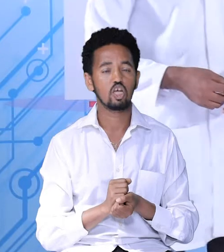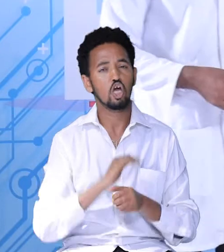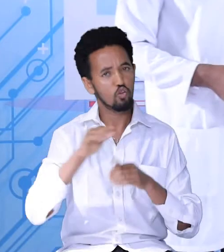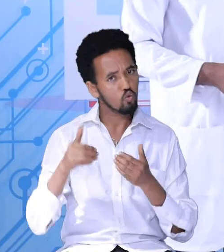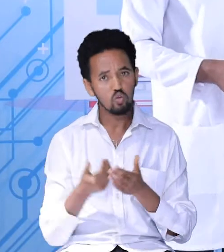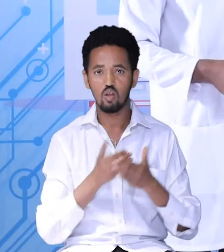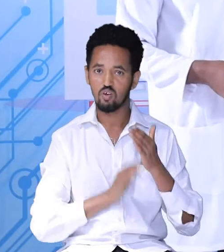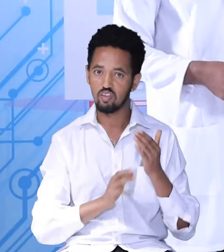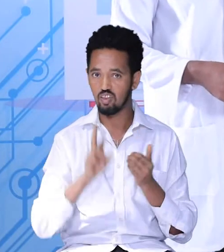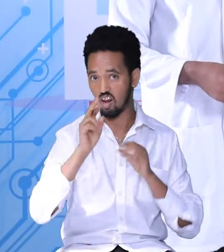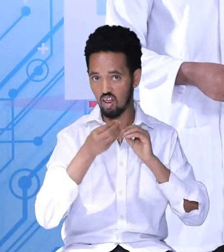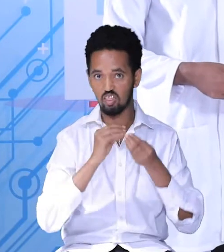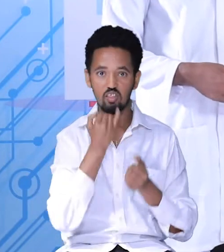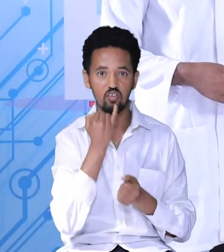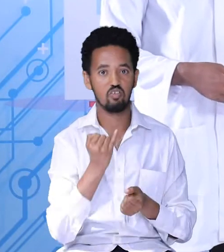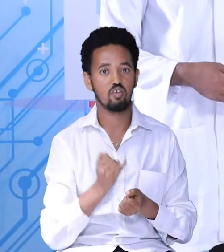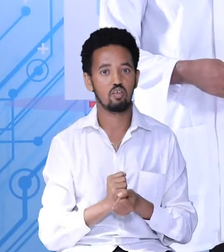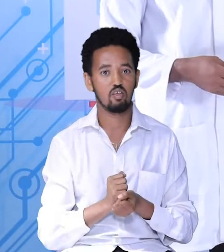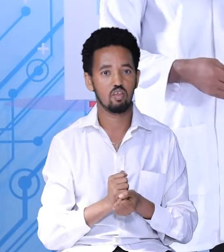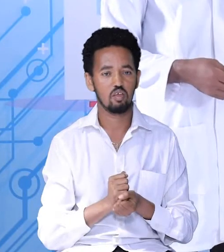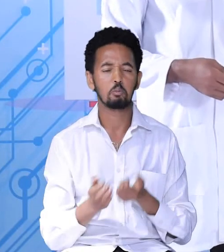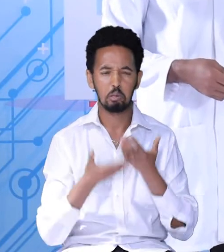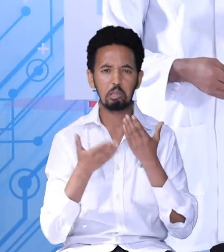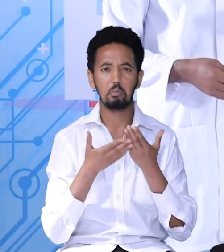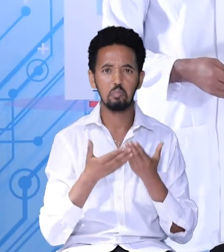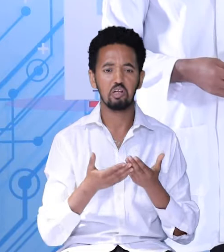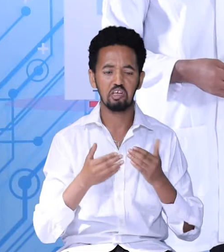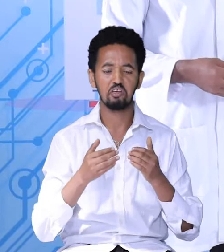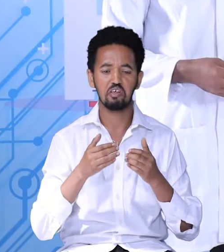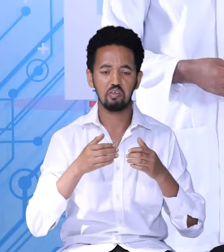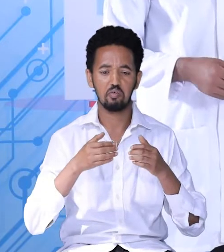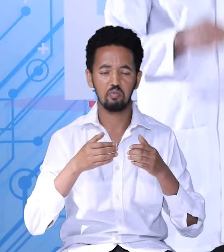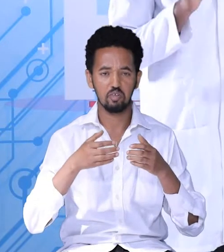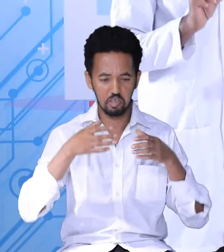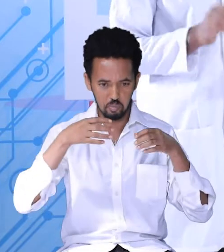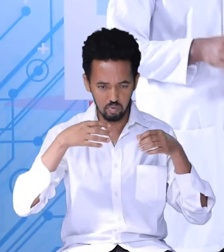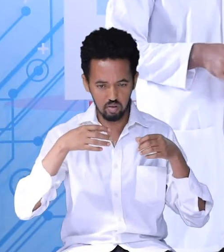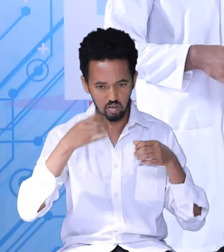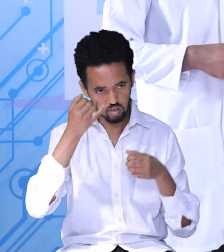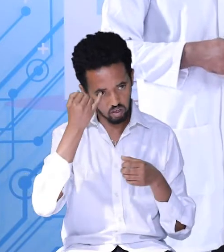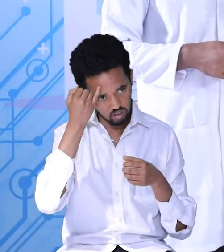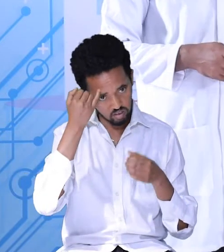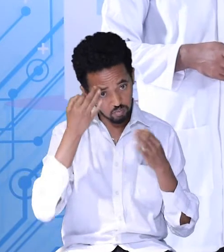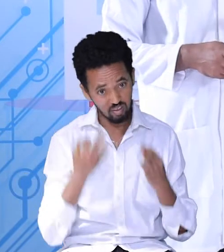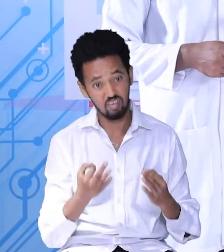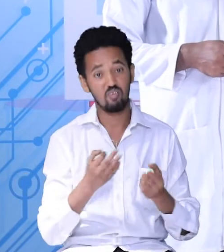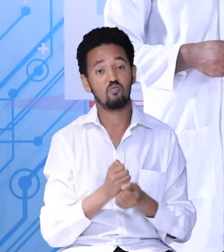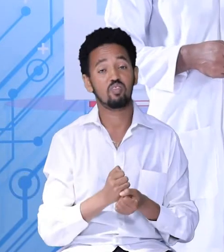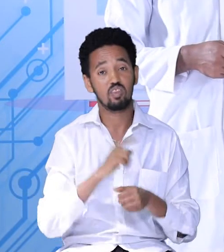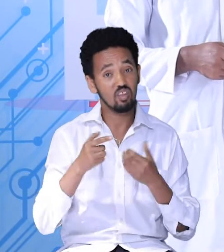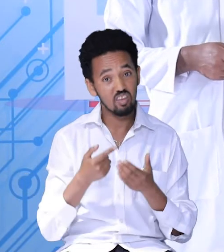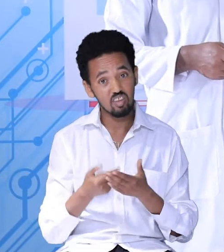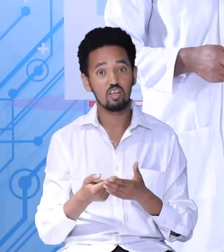Total fertility rate is simply a specific, but it refers to the amount